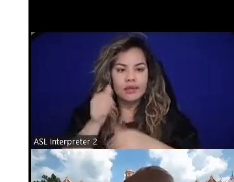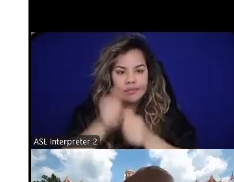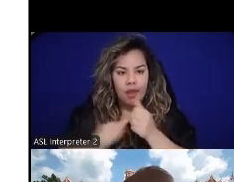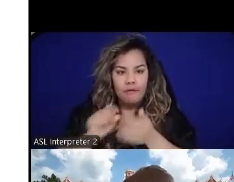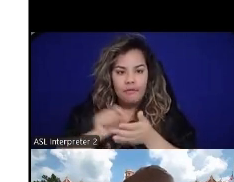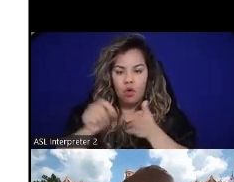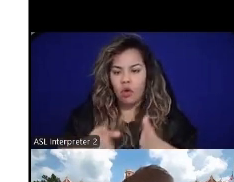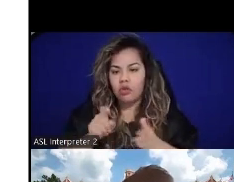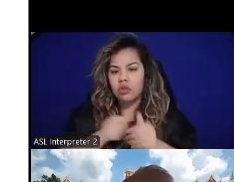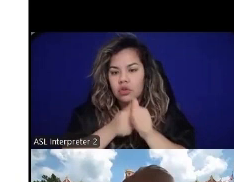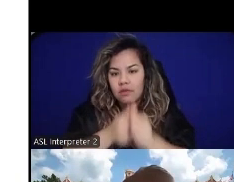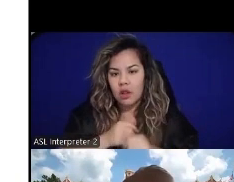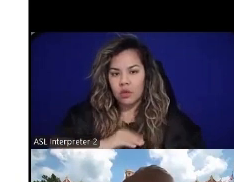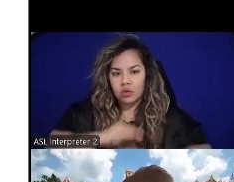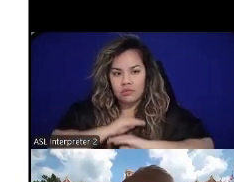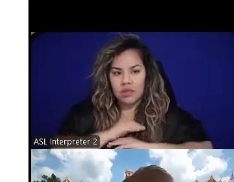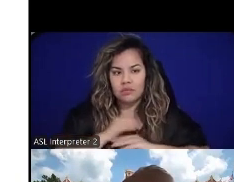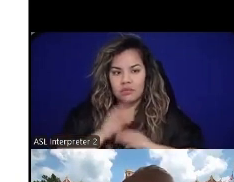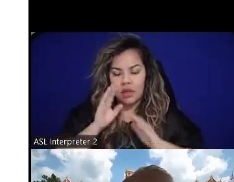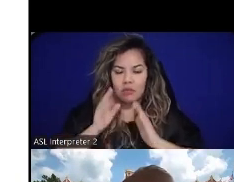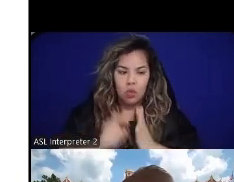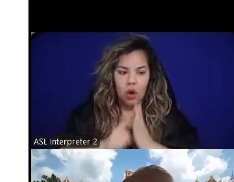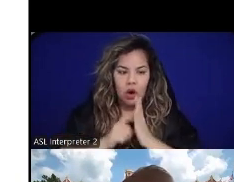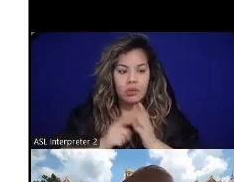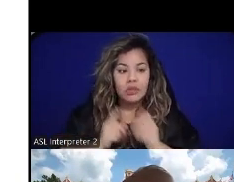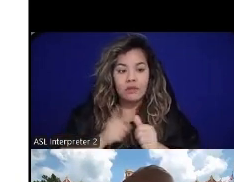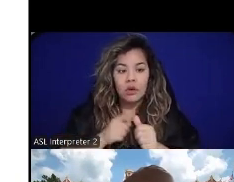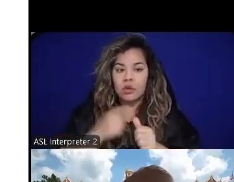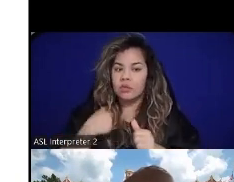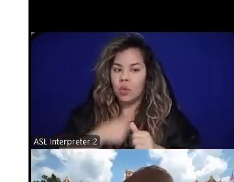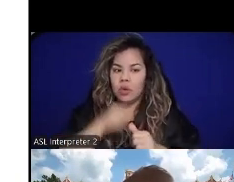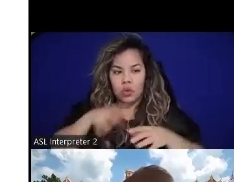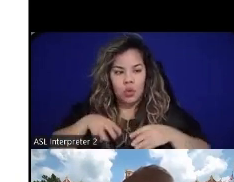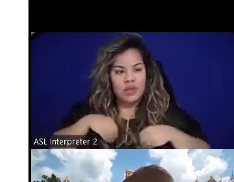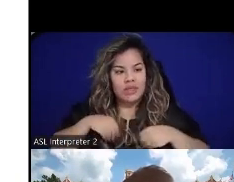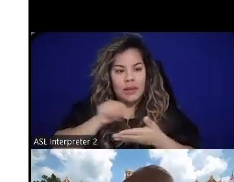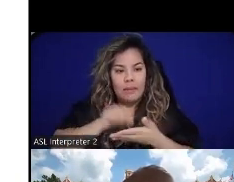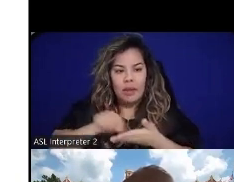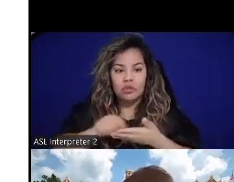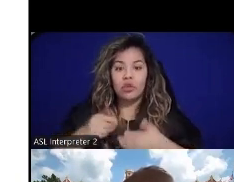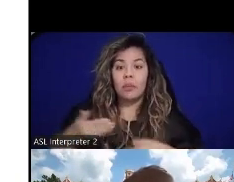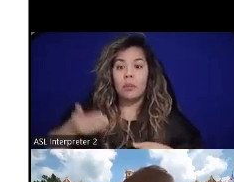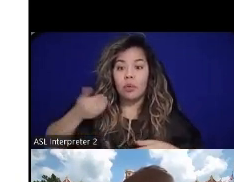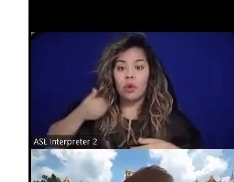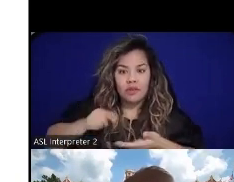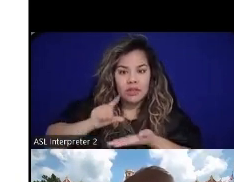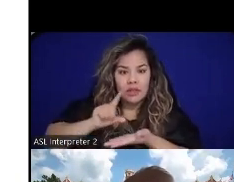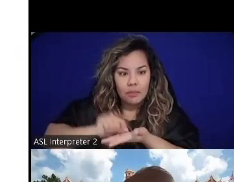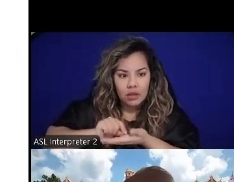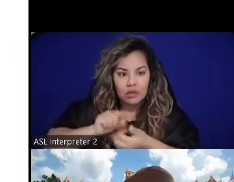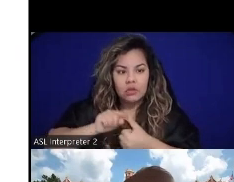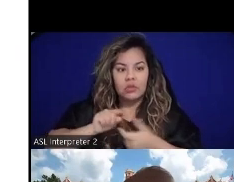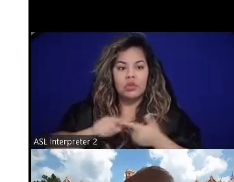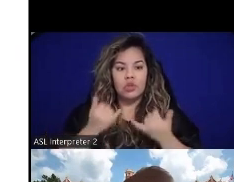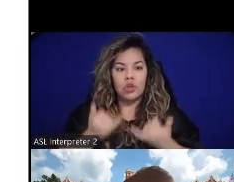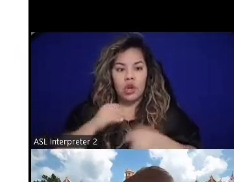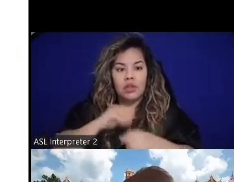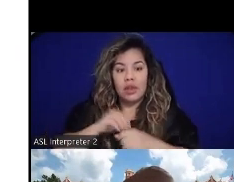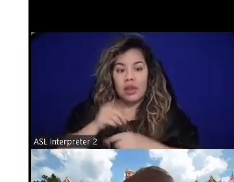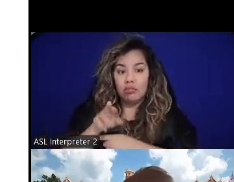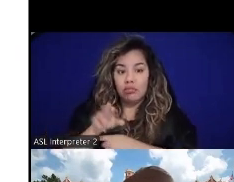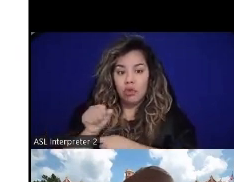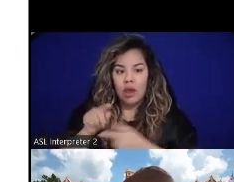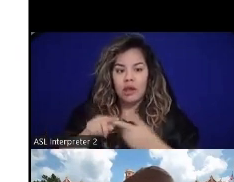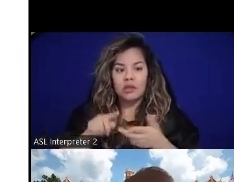First, AERJ does not accept manuscripts that are previously published, currently in press, or under consideration